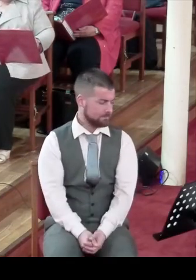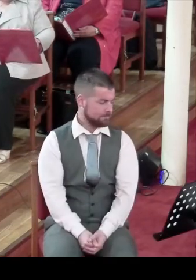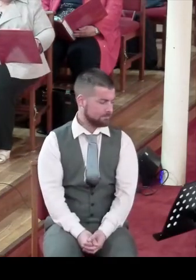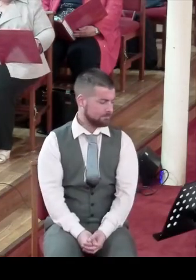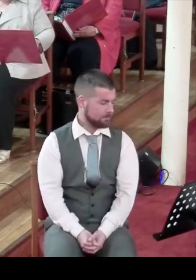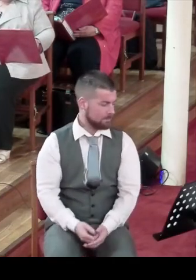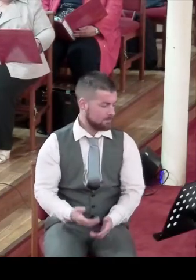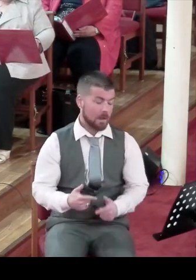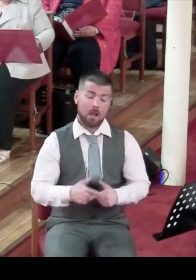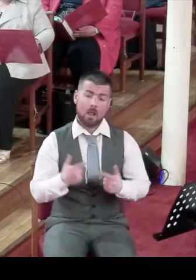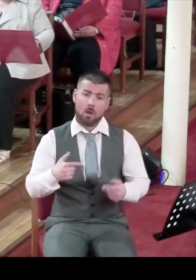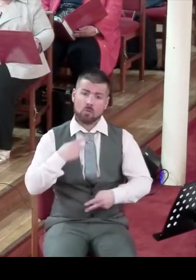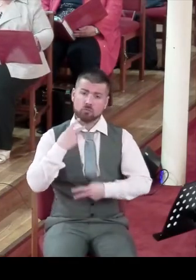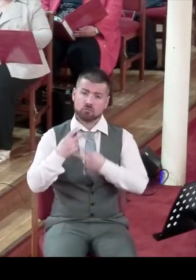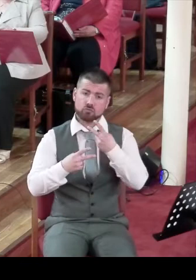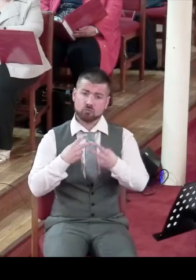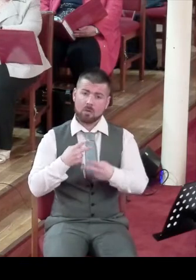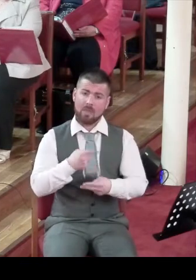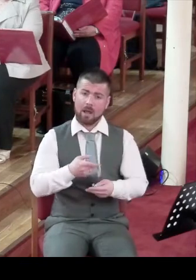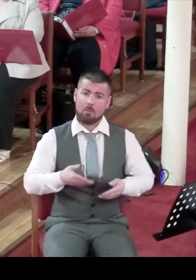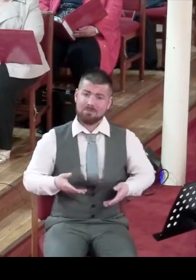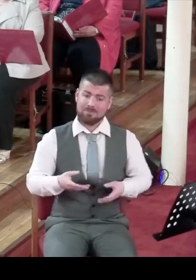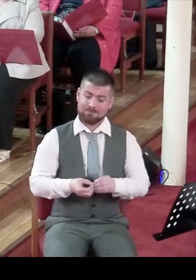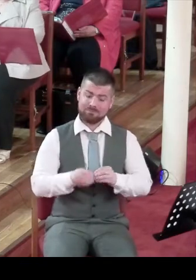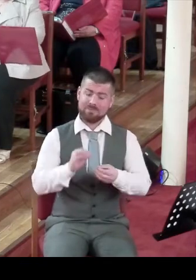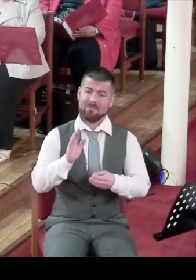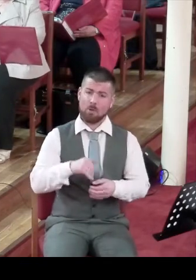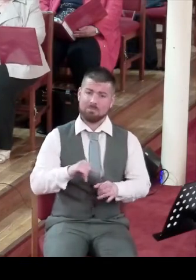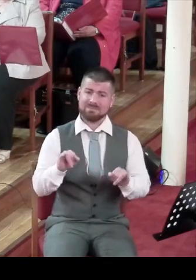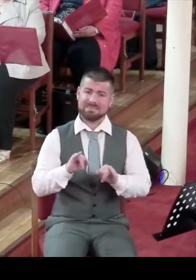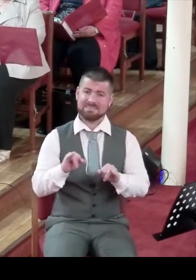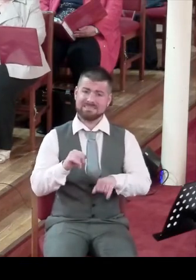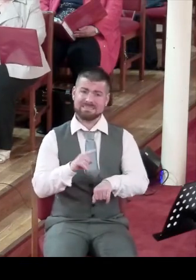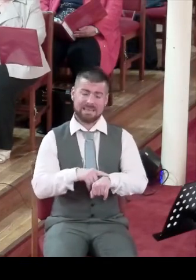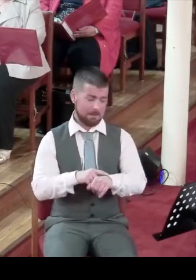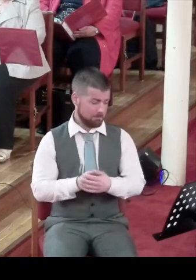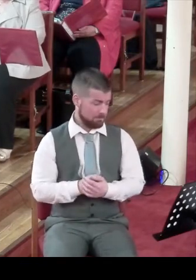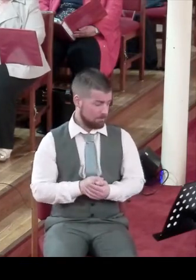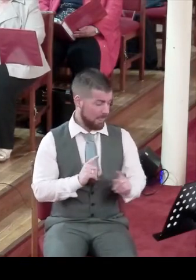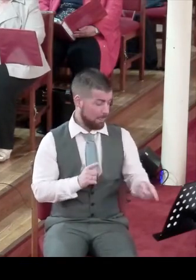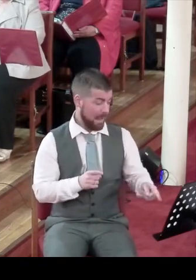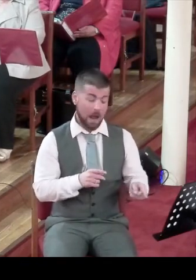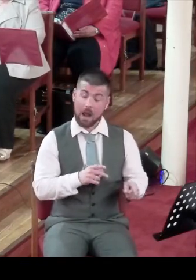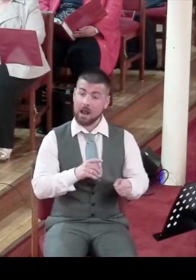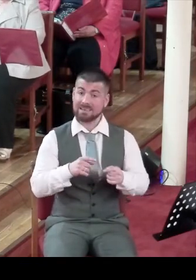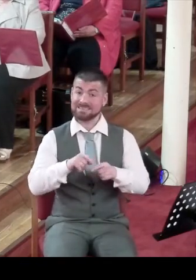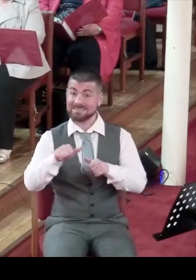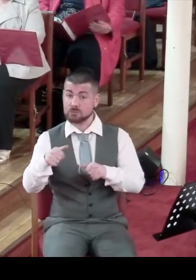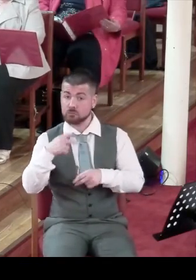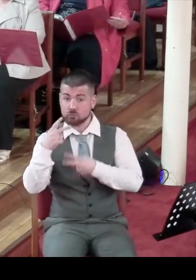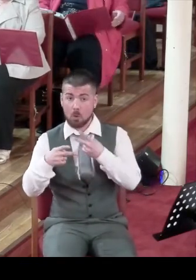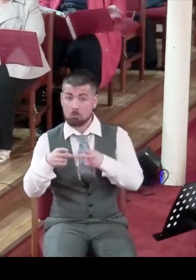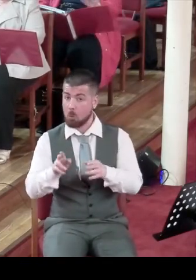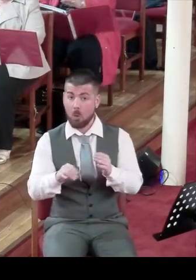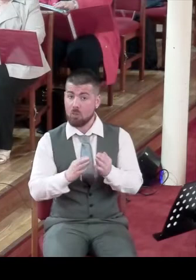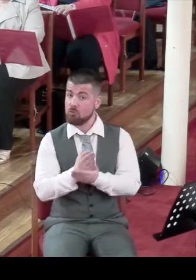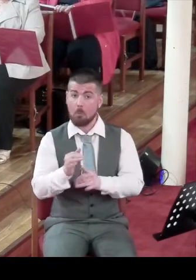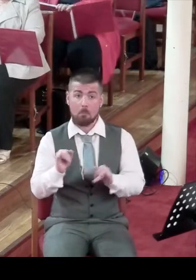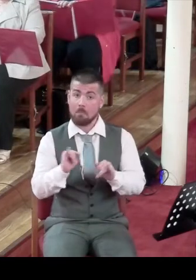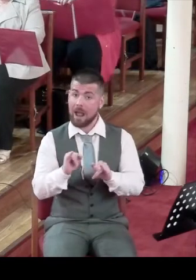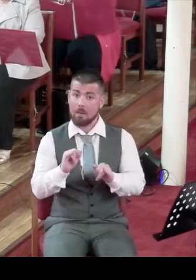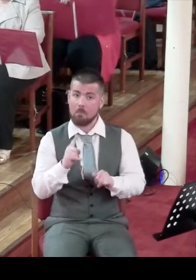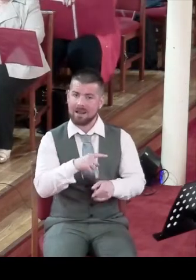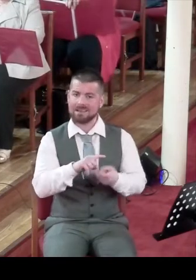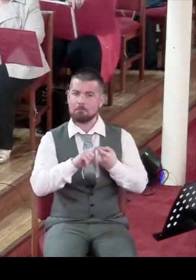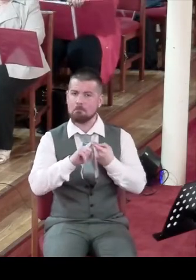Many of the great hymns that we sing were born through tragedy, and the next one was not born through tragedy, but certainly the person who penned it